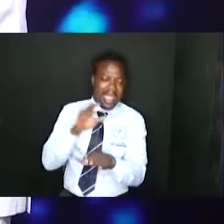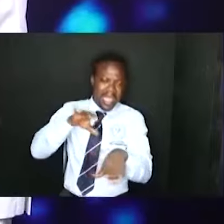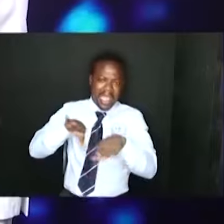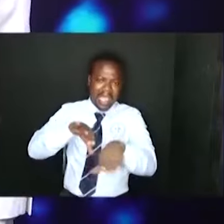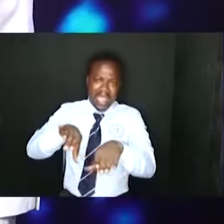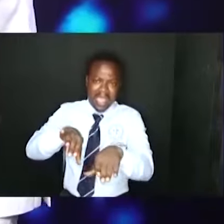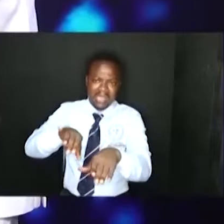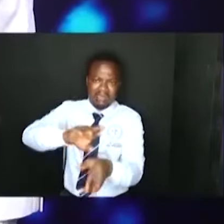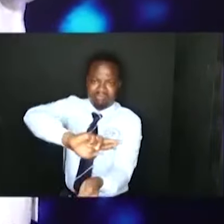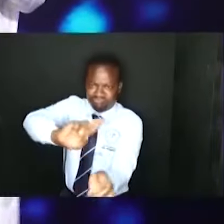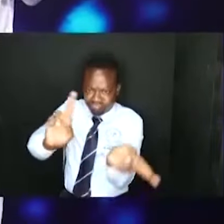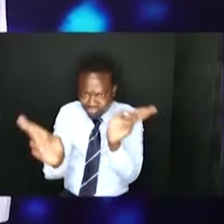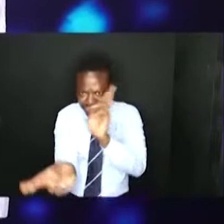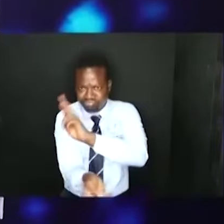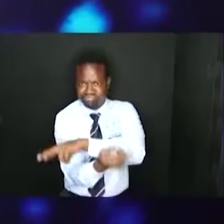return.